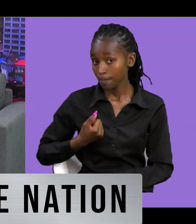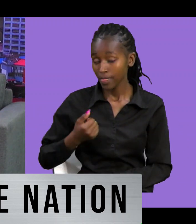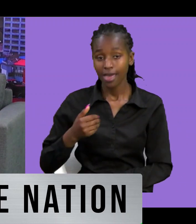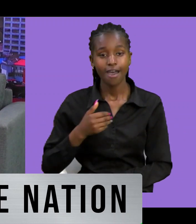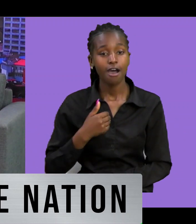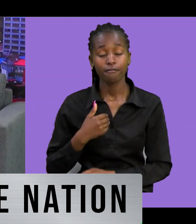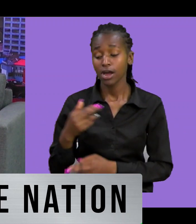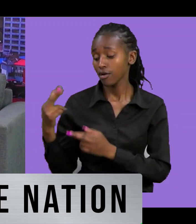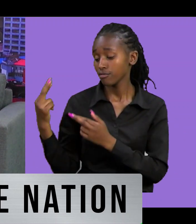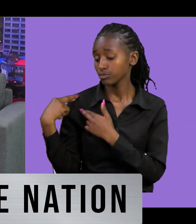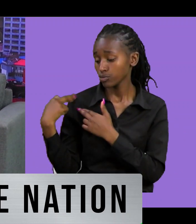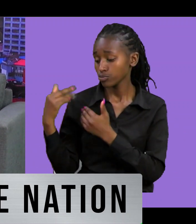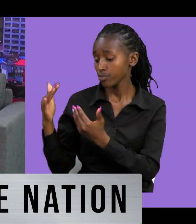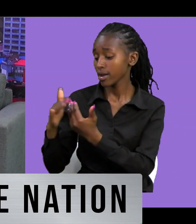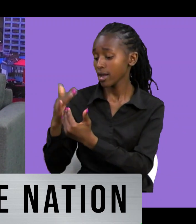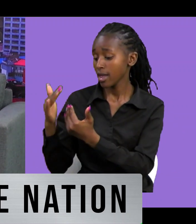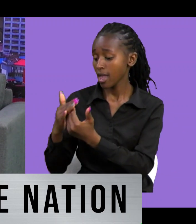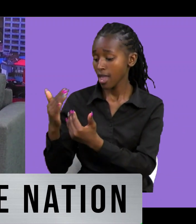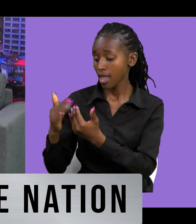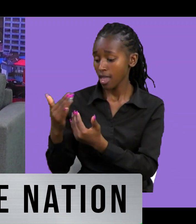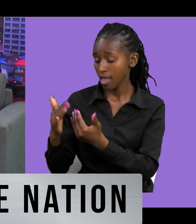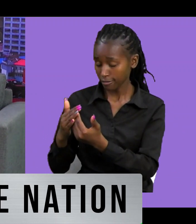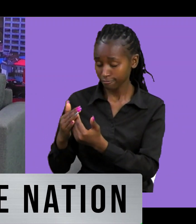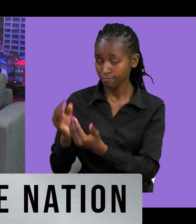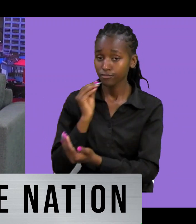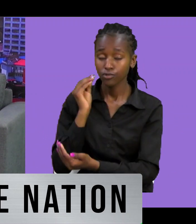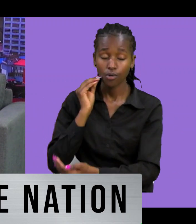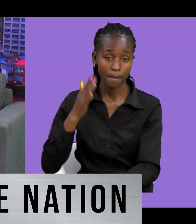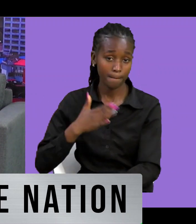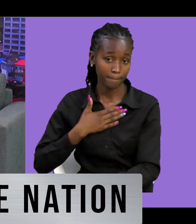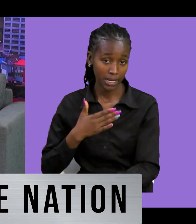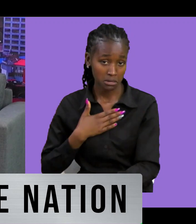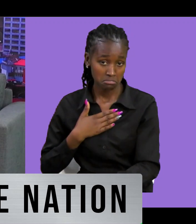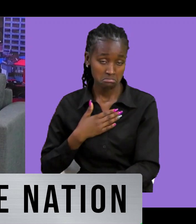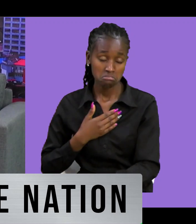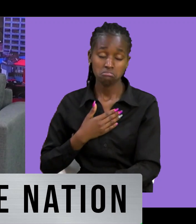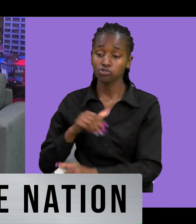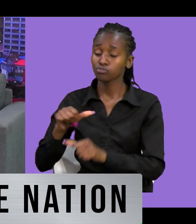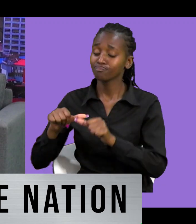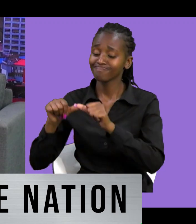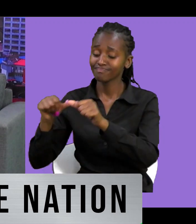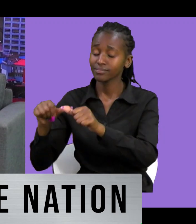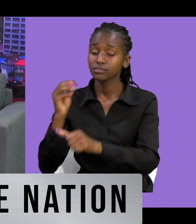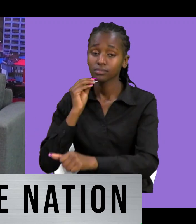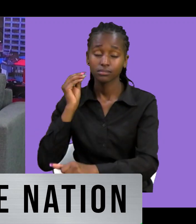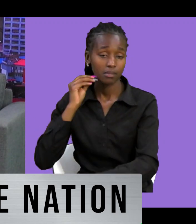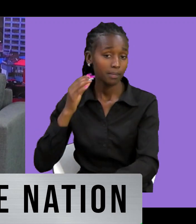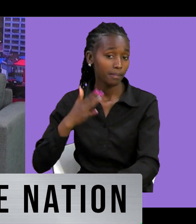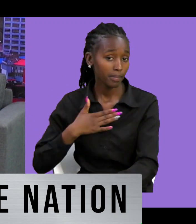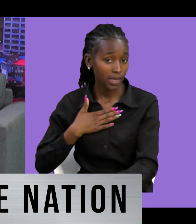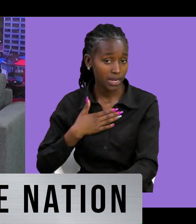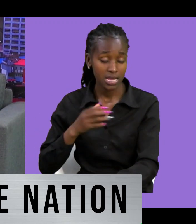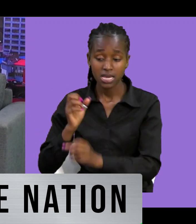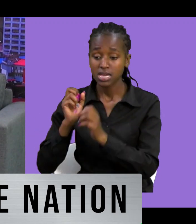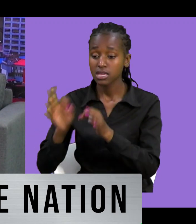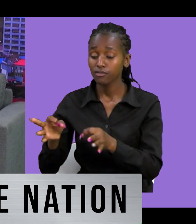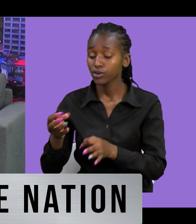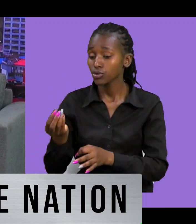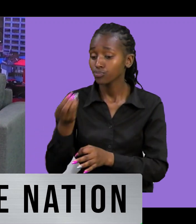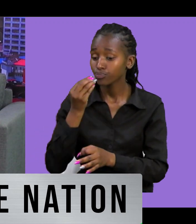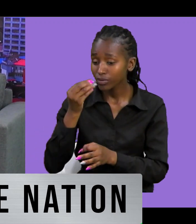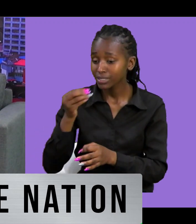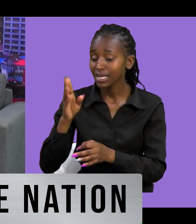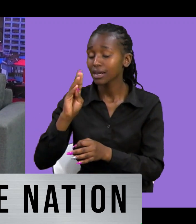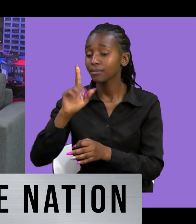to look at my house. What am I? I have to, like, maintain the house. Yes. Whatever we eat, the bills and